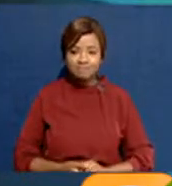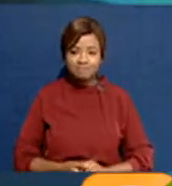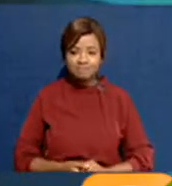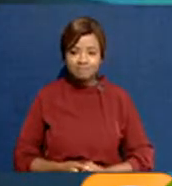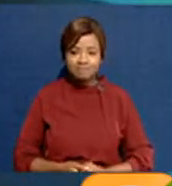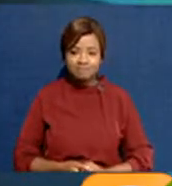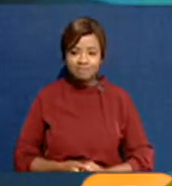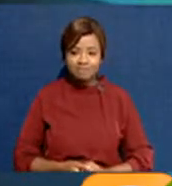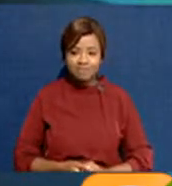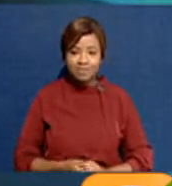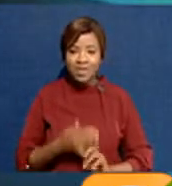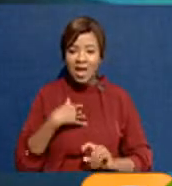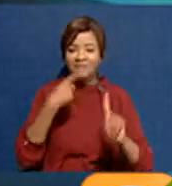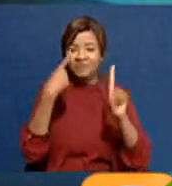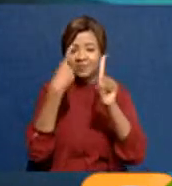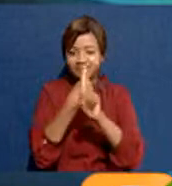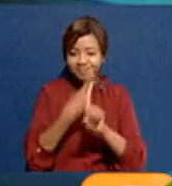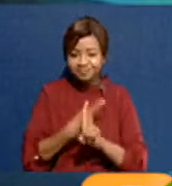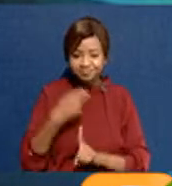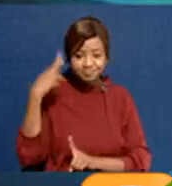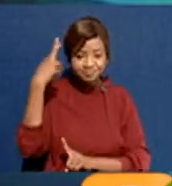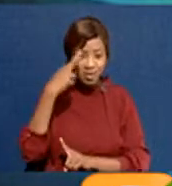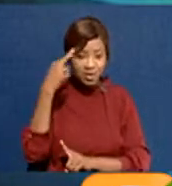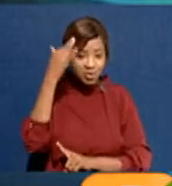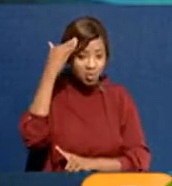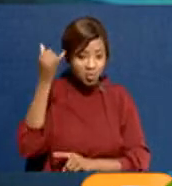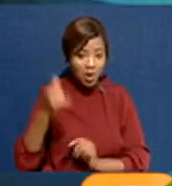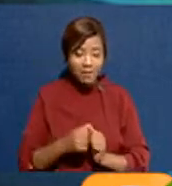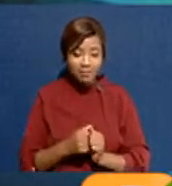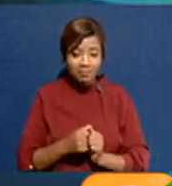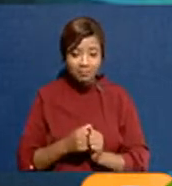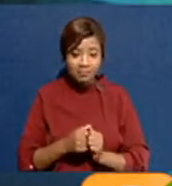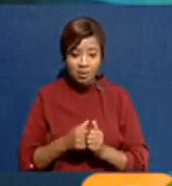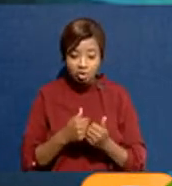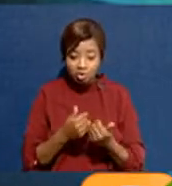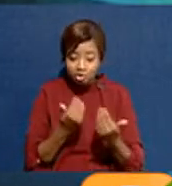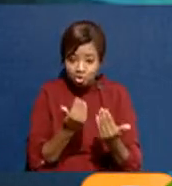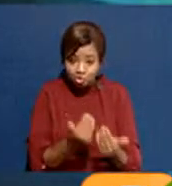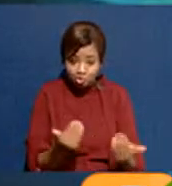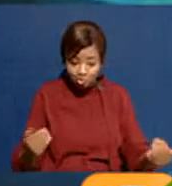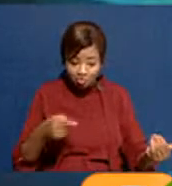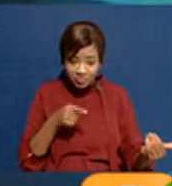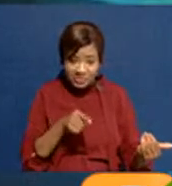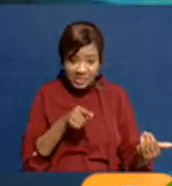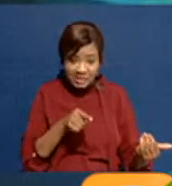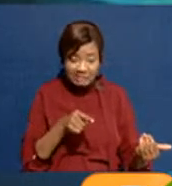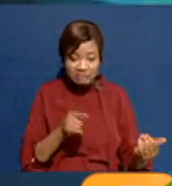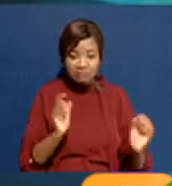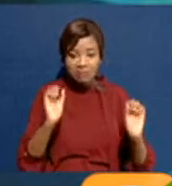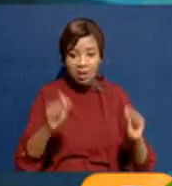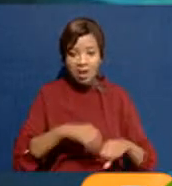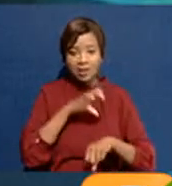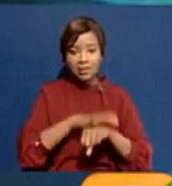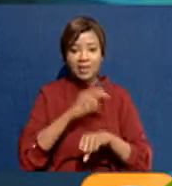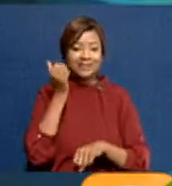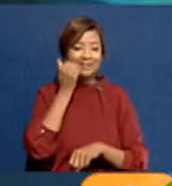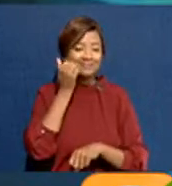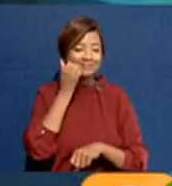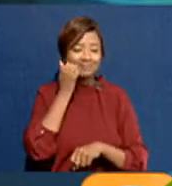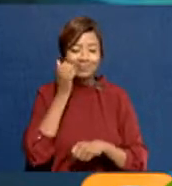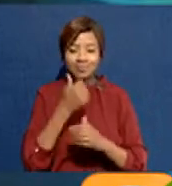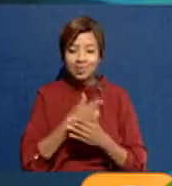that very young children are vulnerable to the most dangerous diseases, such